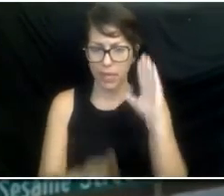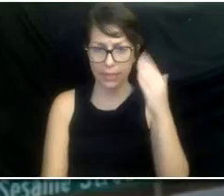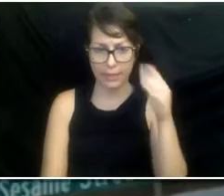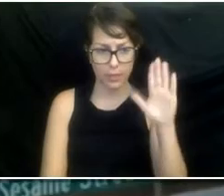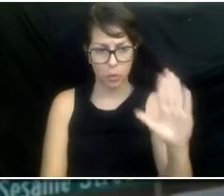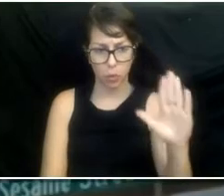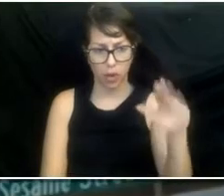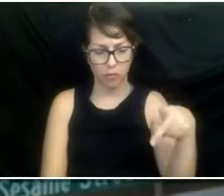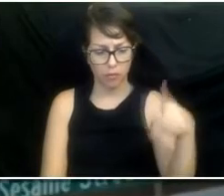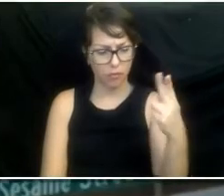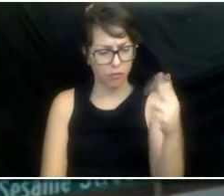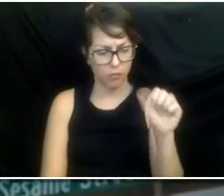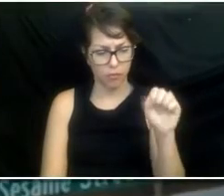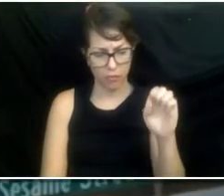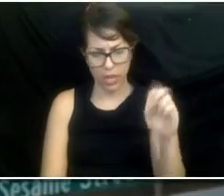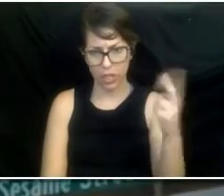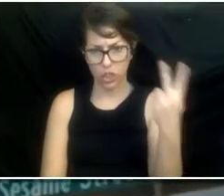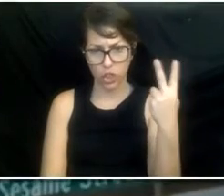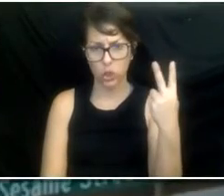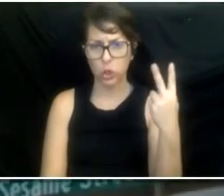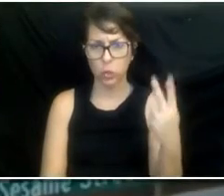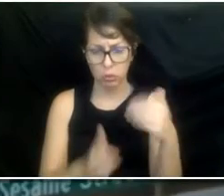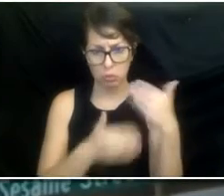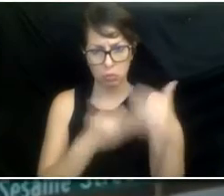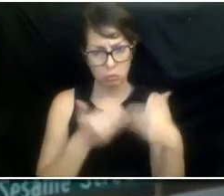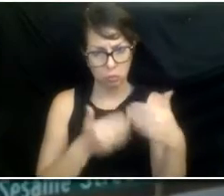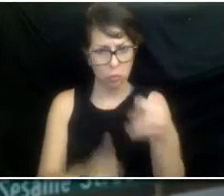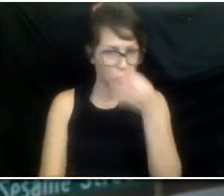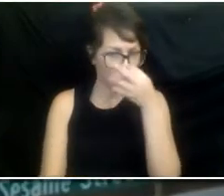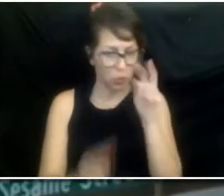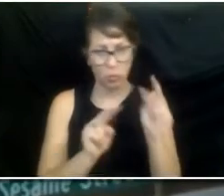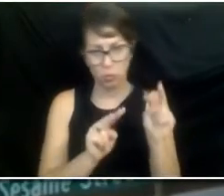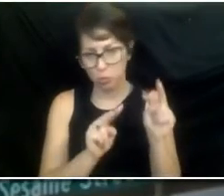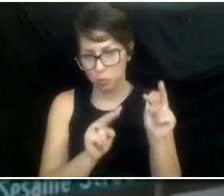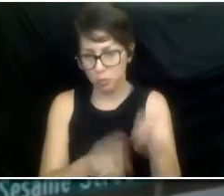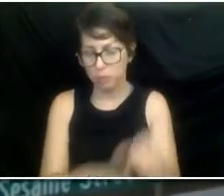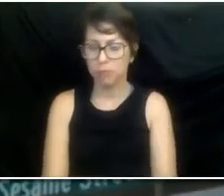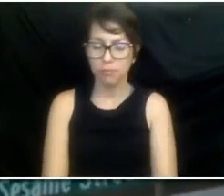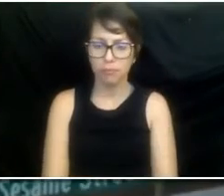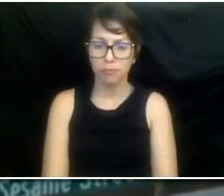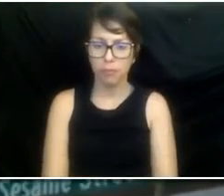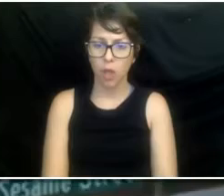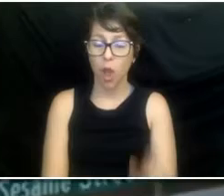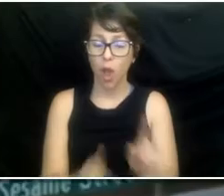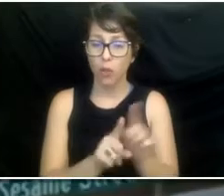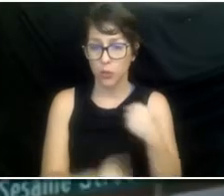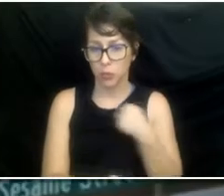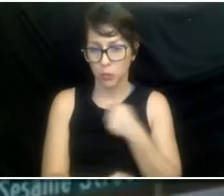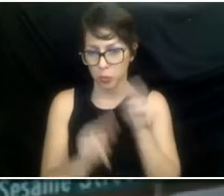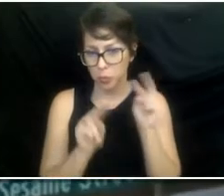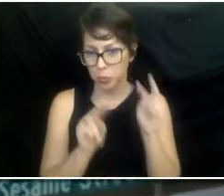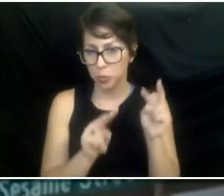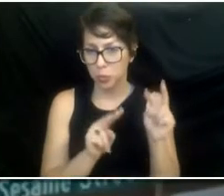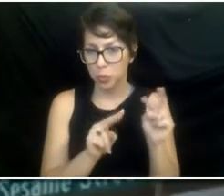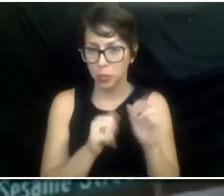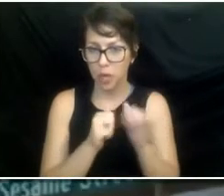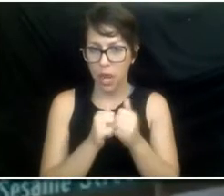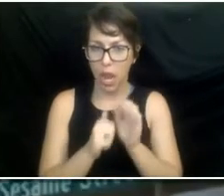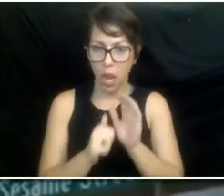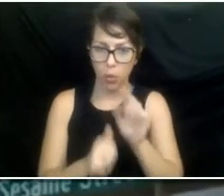available to to survivors who are choosing to stay home at this point um but who will be